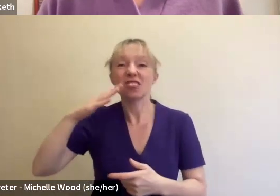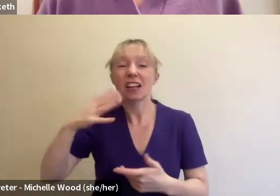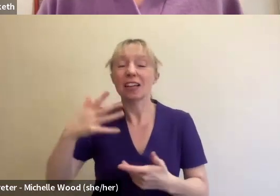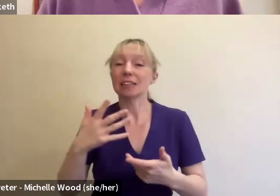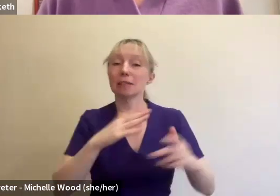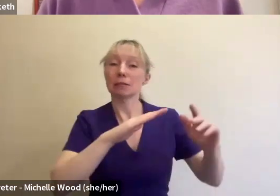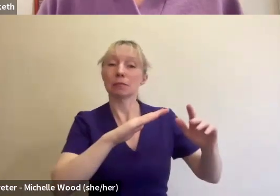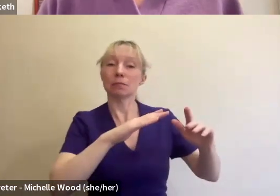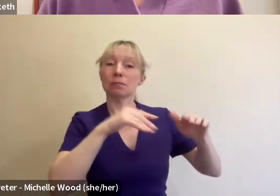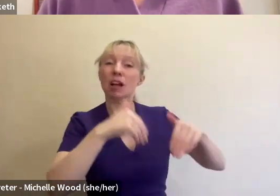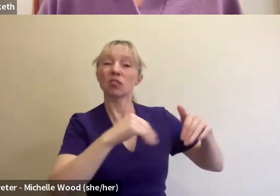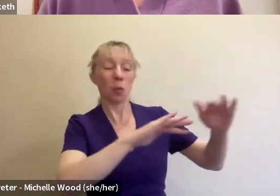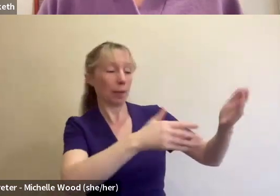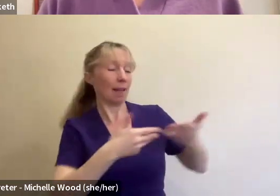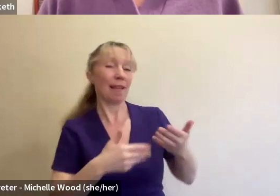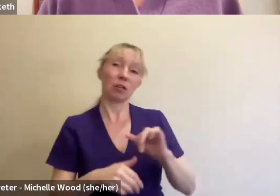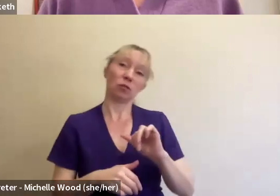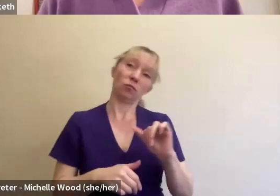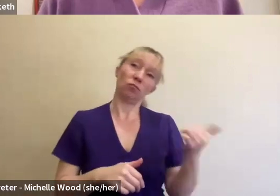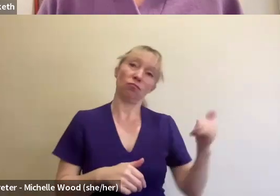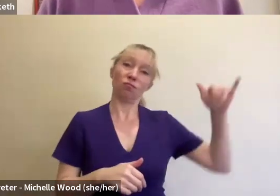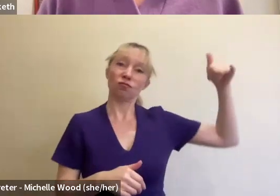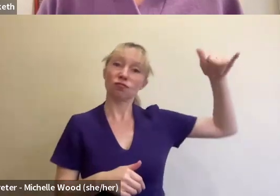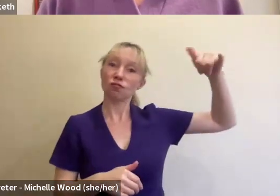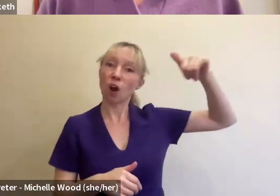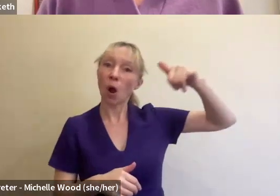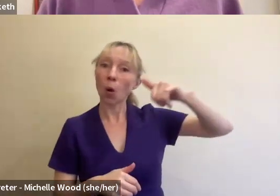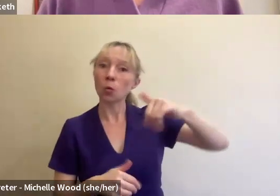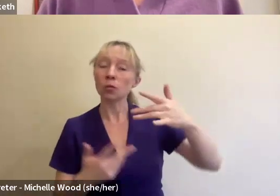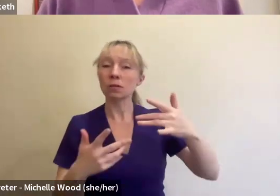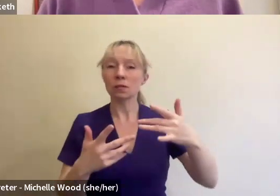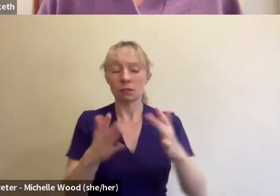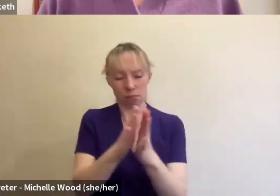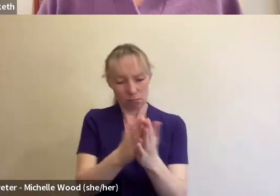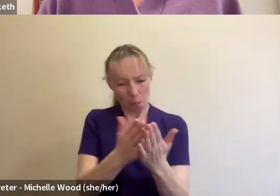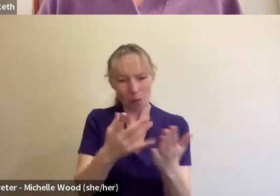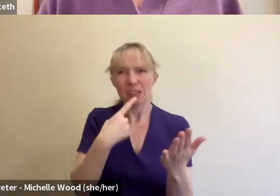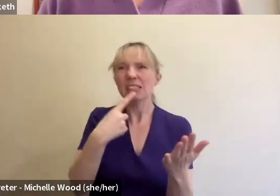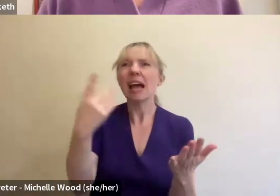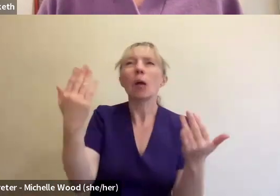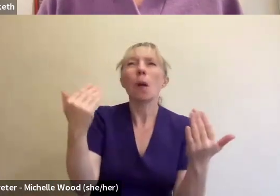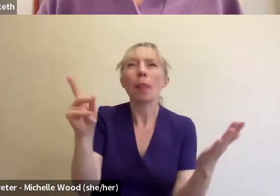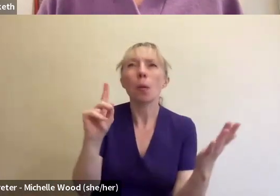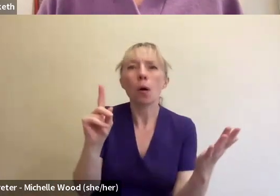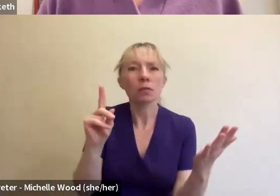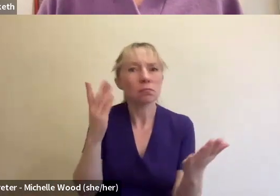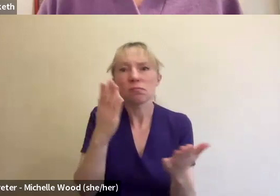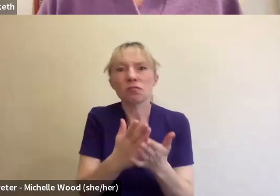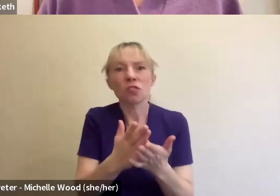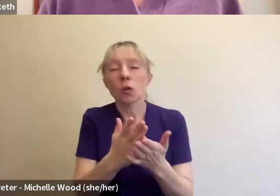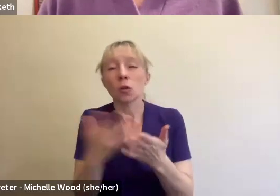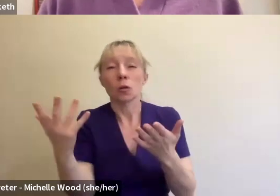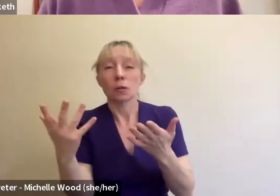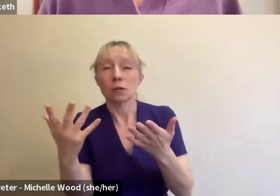drone to our neighbor Bhagavi's home. Whether almanac predictions come true or not, the forecasted rains, rivers, and